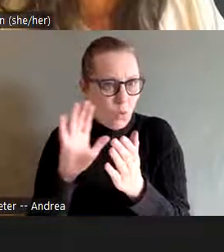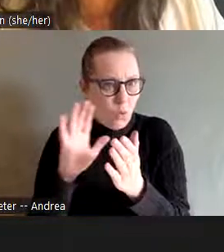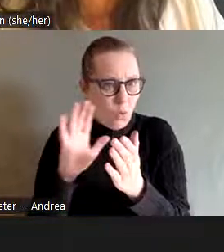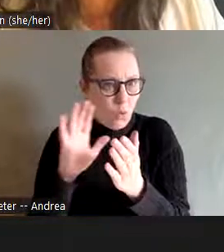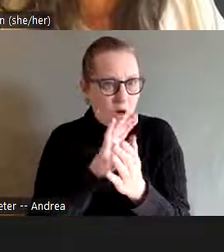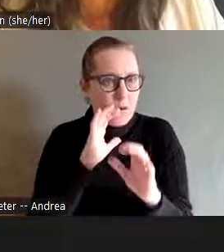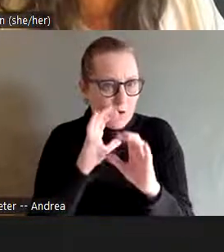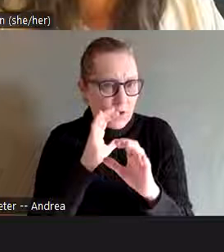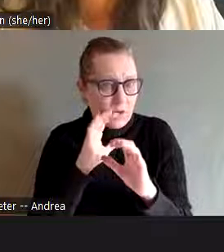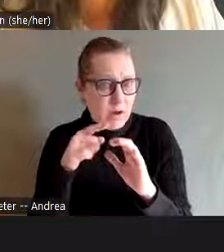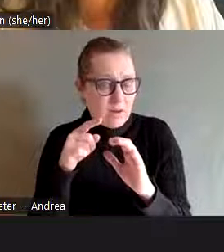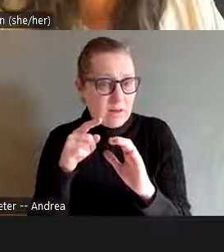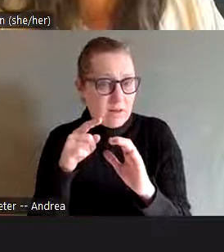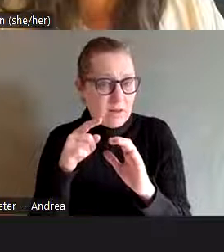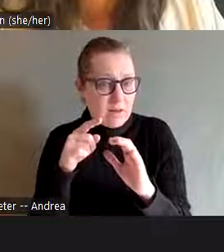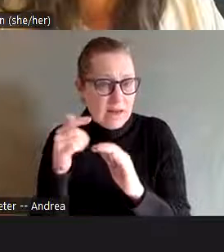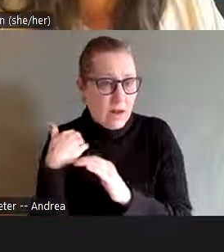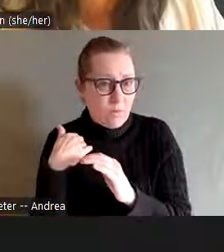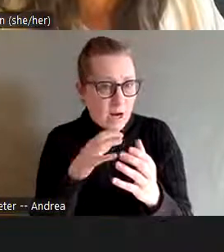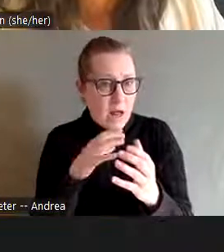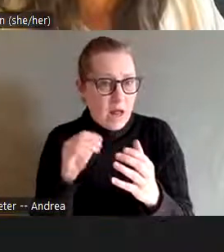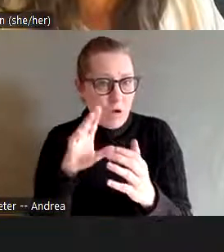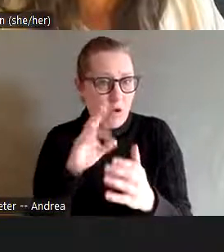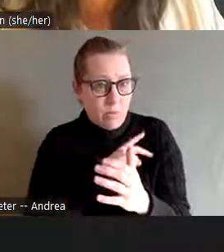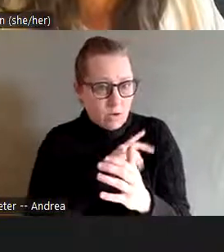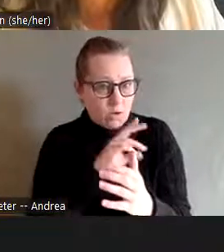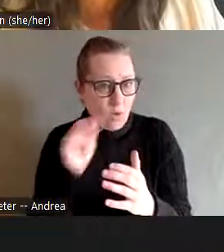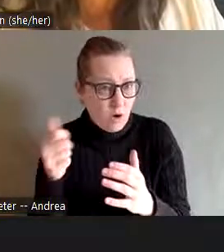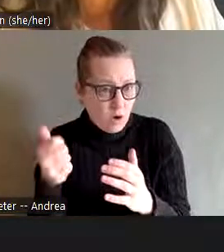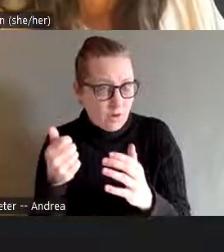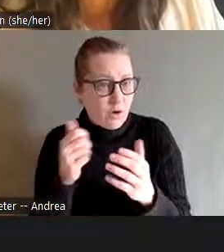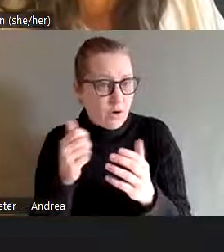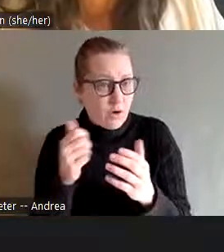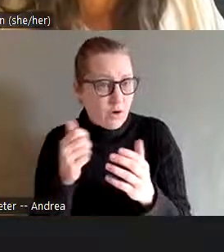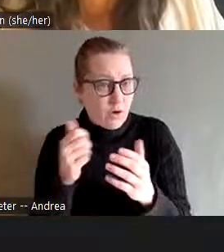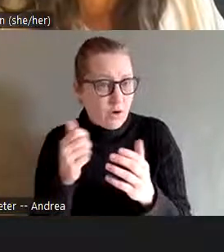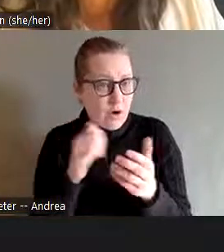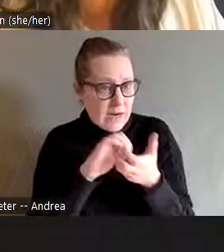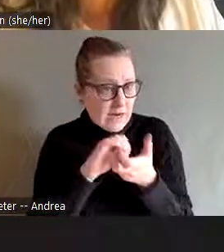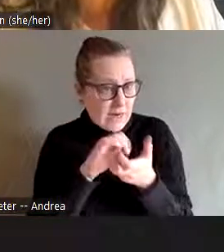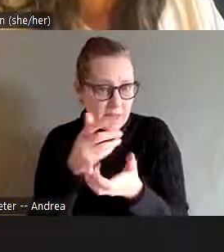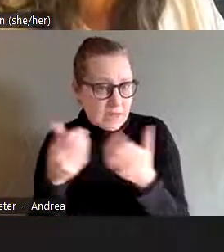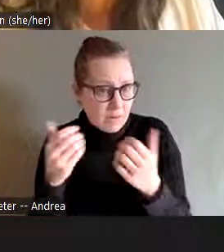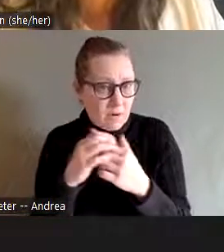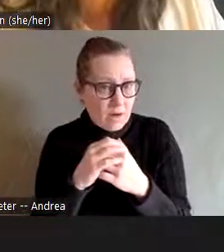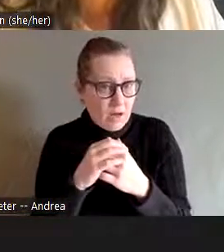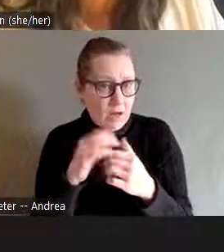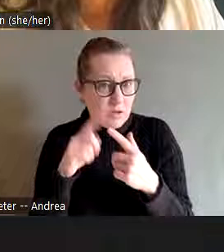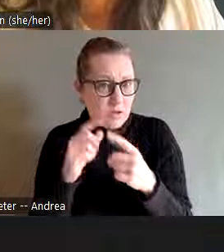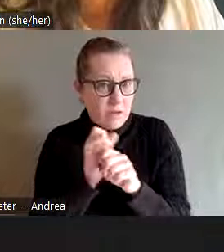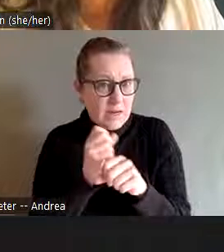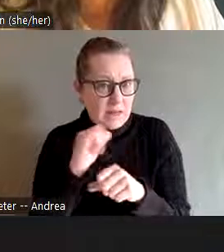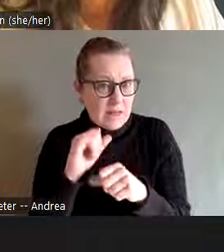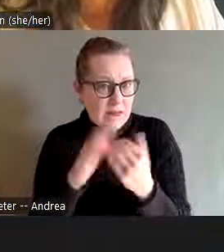communications about the Accountability Commission and your personal or other engagements separate to ease that. And